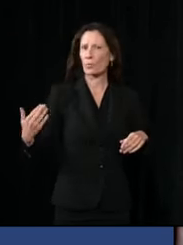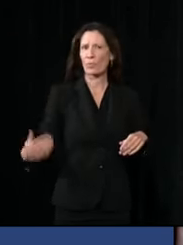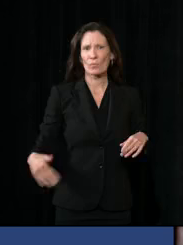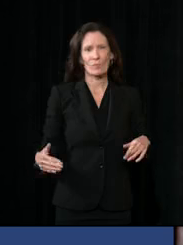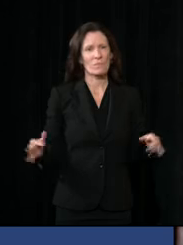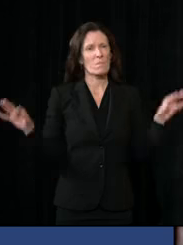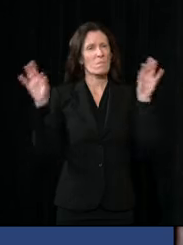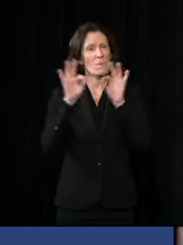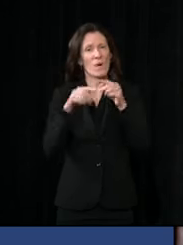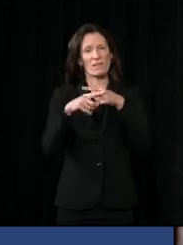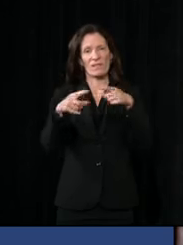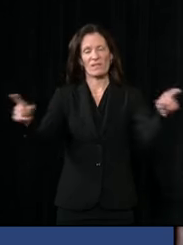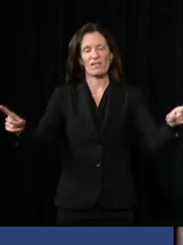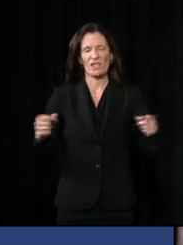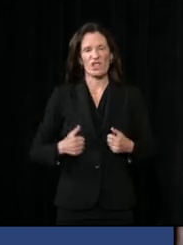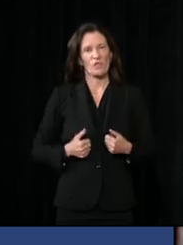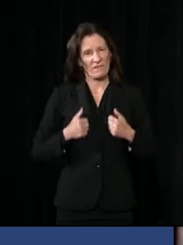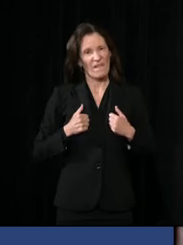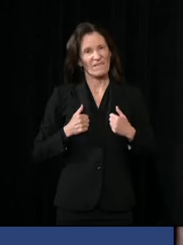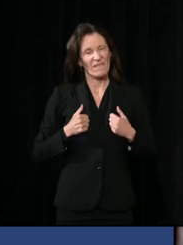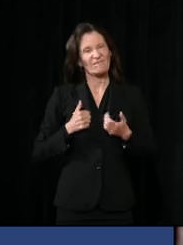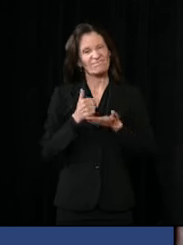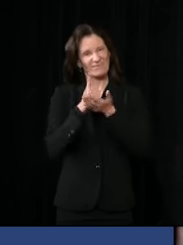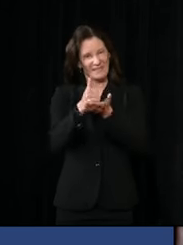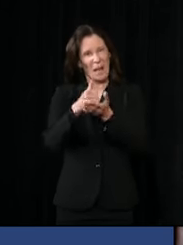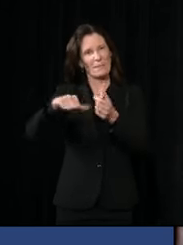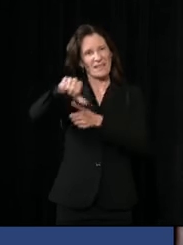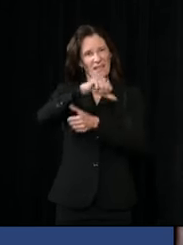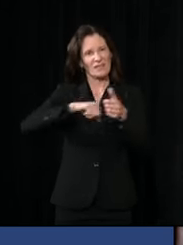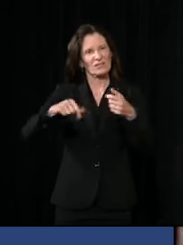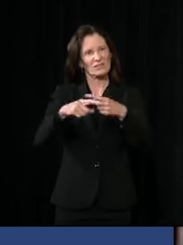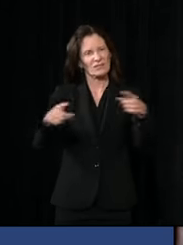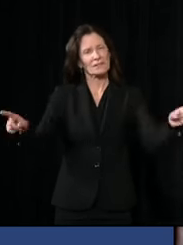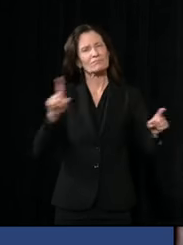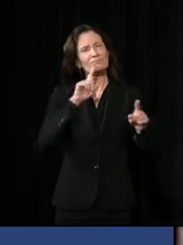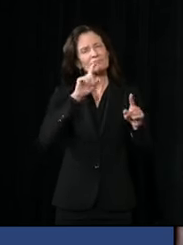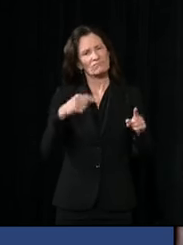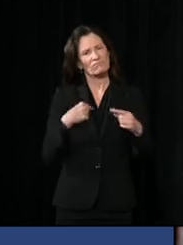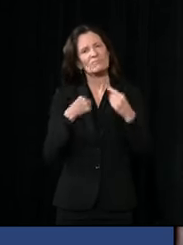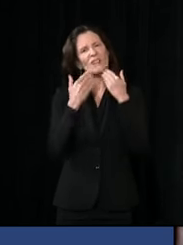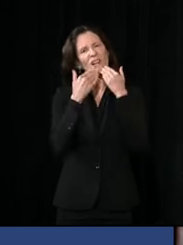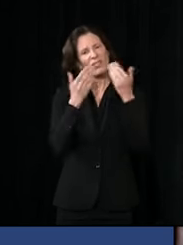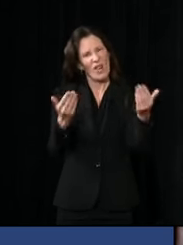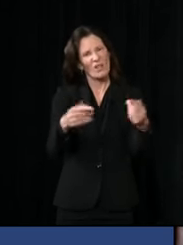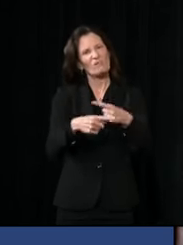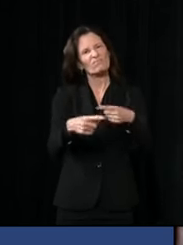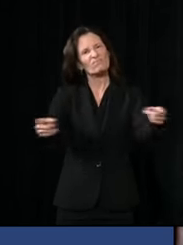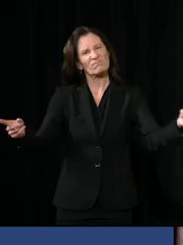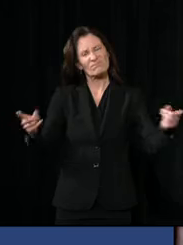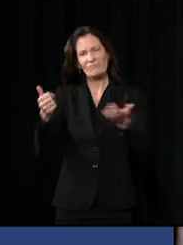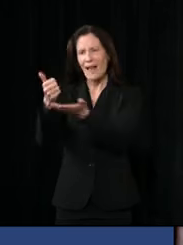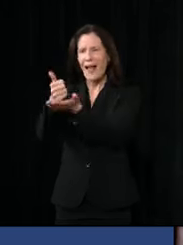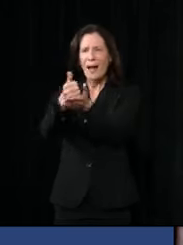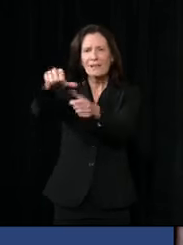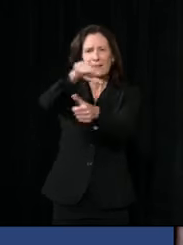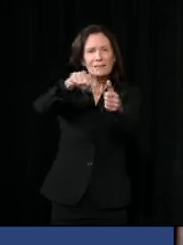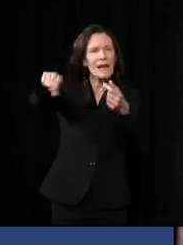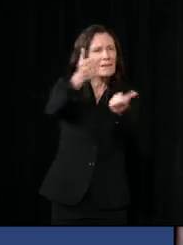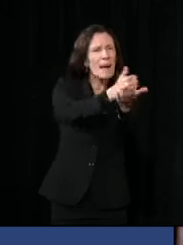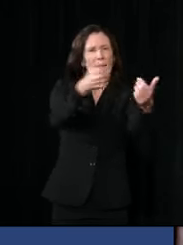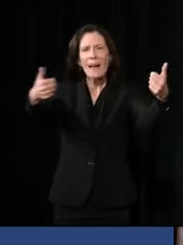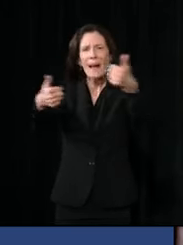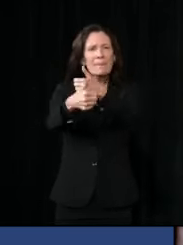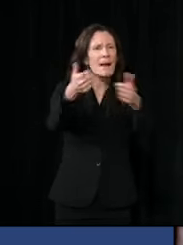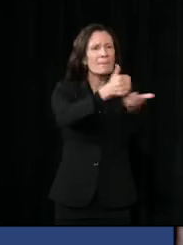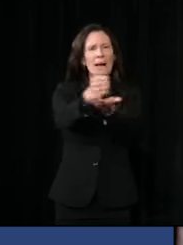and speed as we prepared. Despite uncertainty, Pennsylvanians acted collectively, not because of any